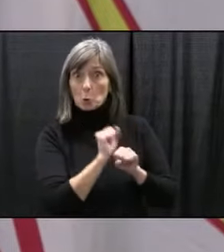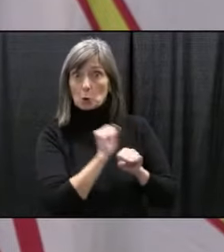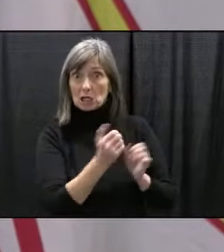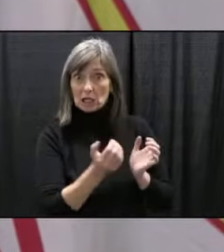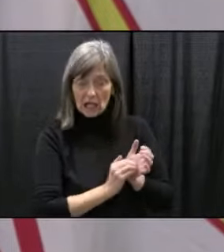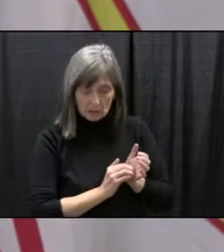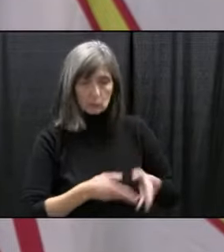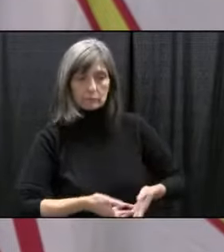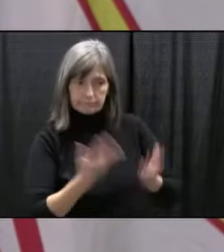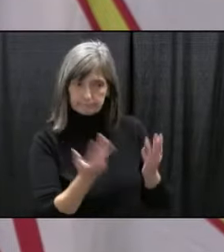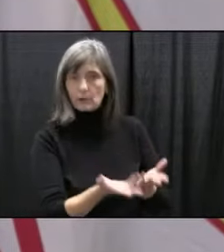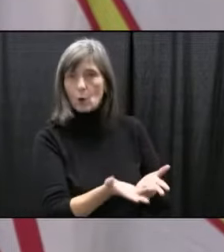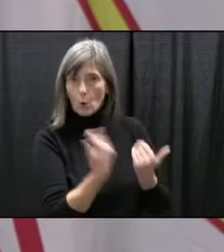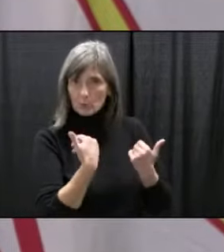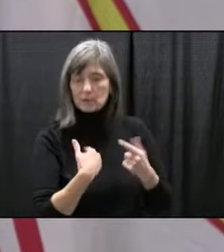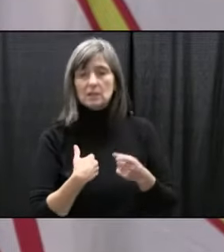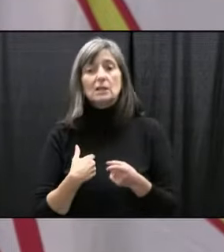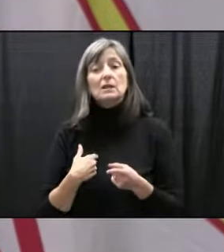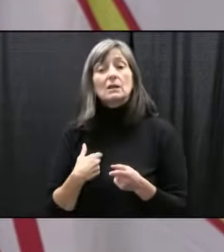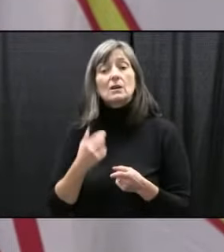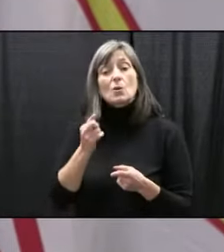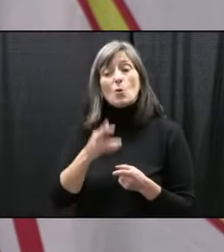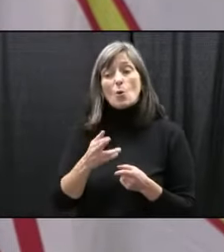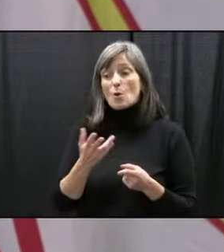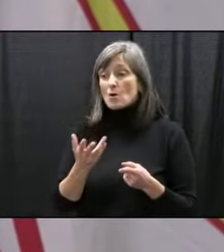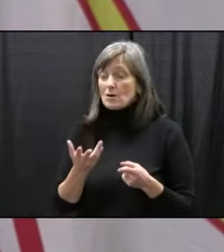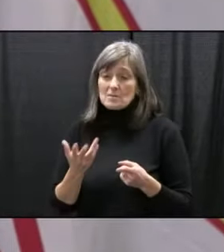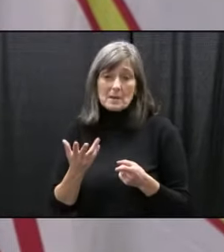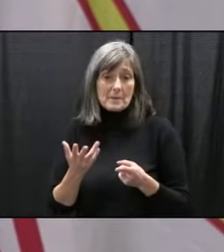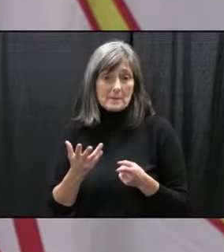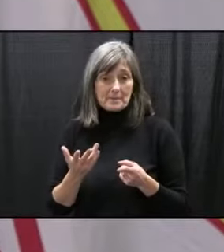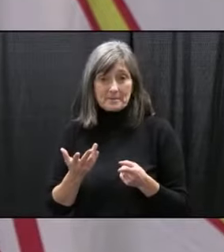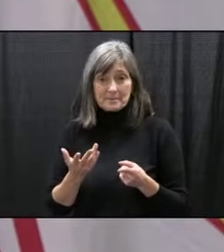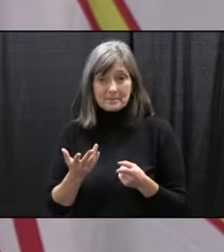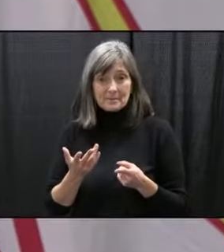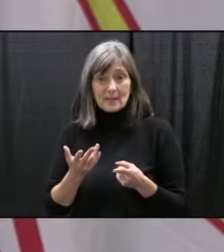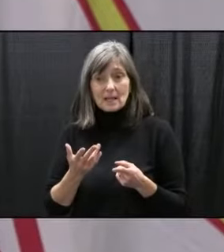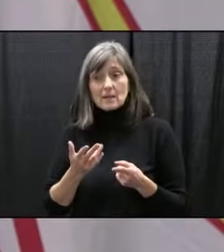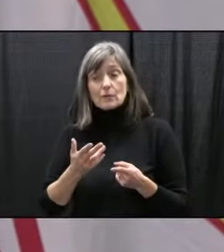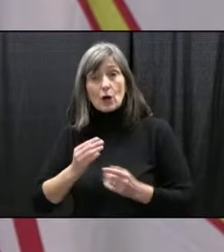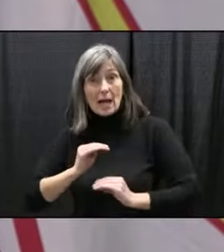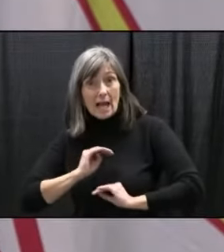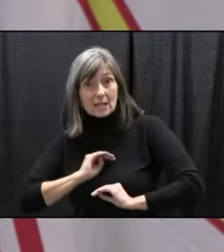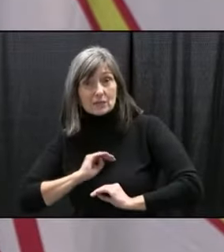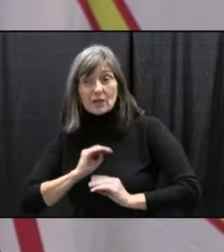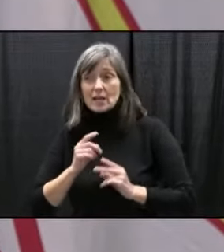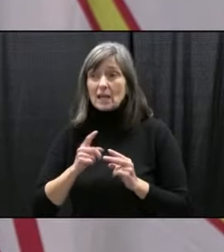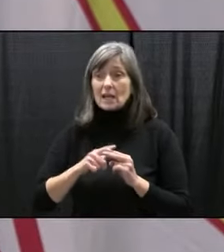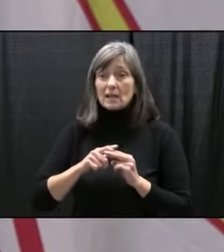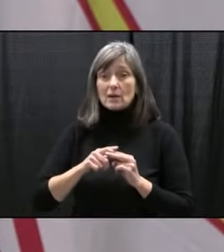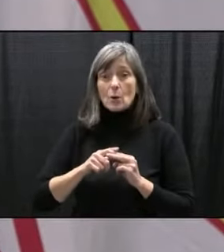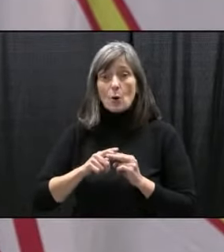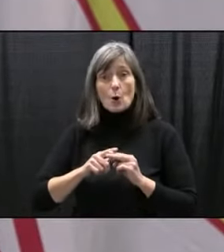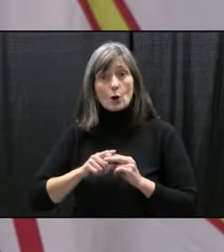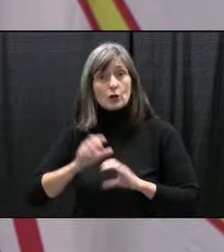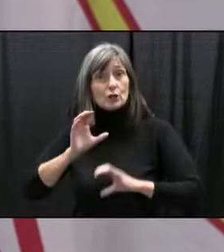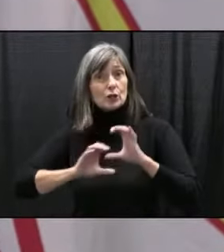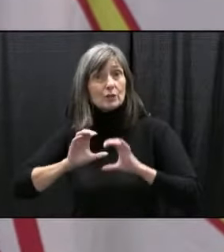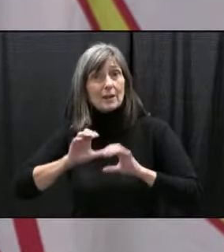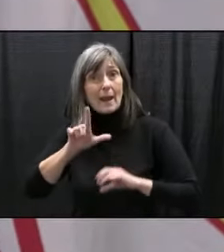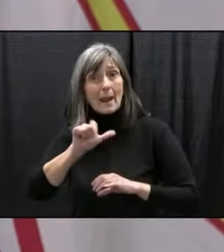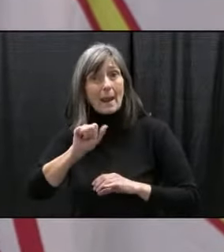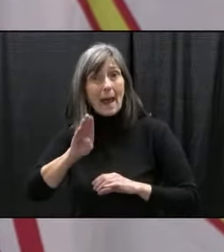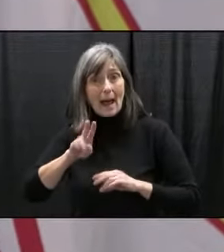need, as much need for diagnostic imaging or lab as examples, we've given the go-ahead to programs to